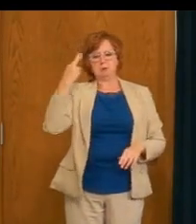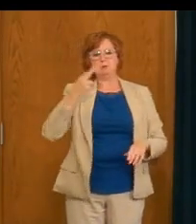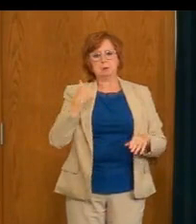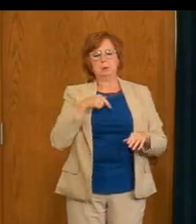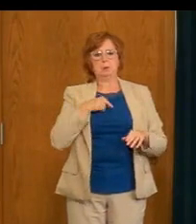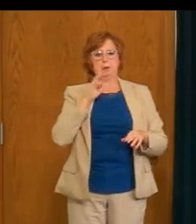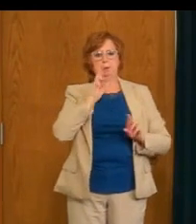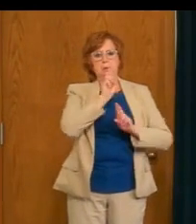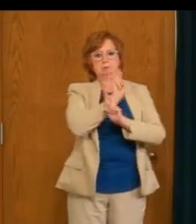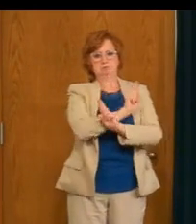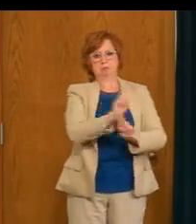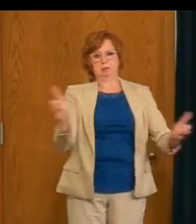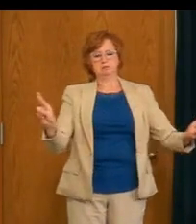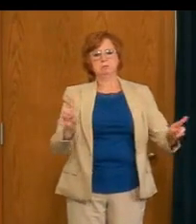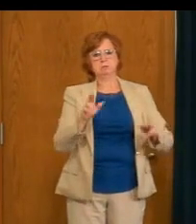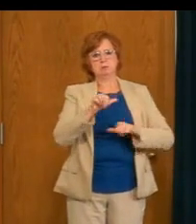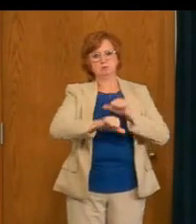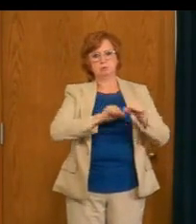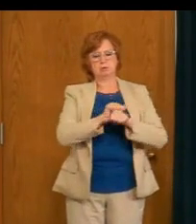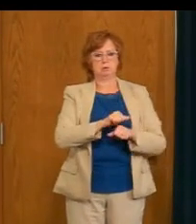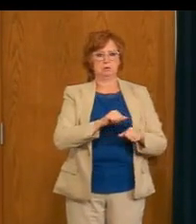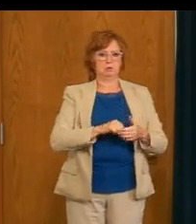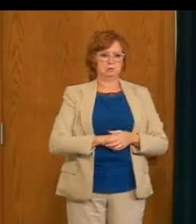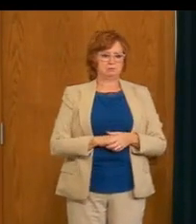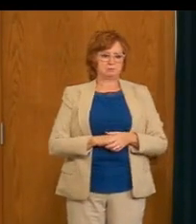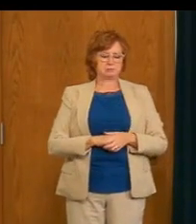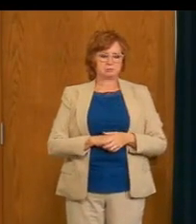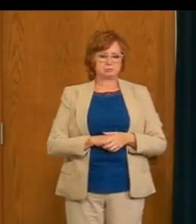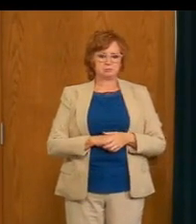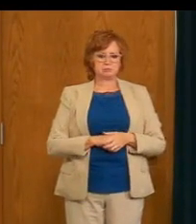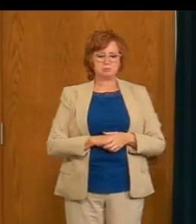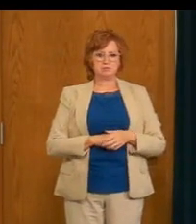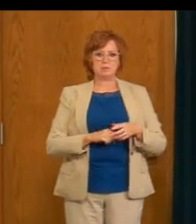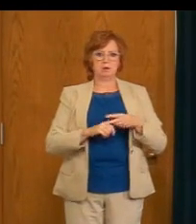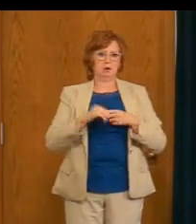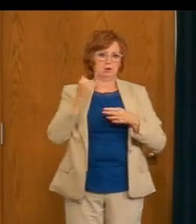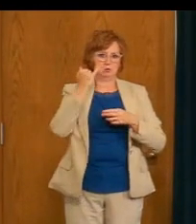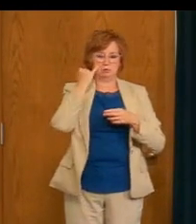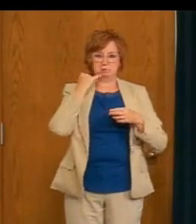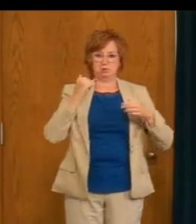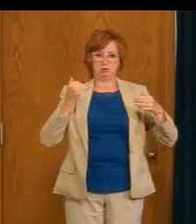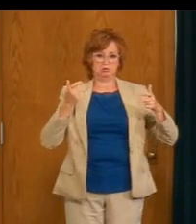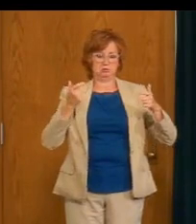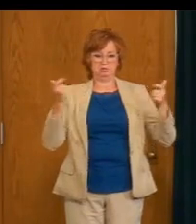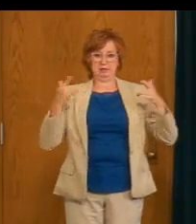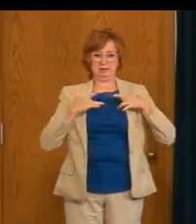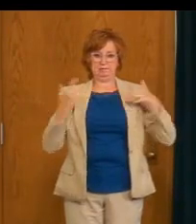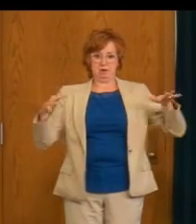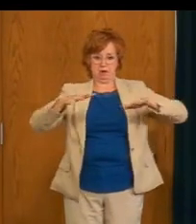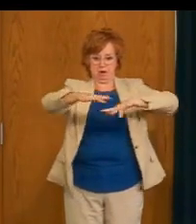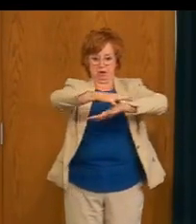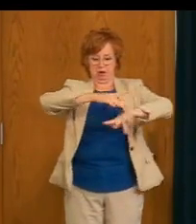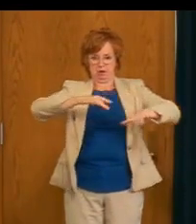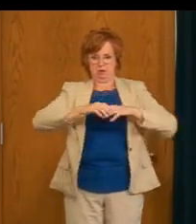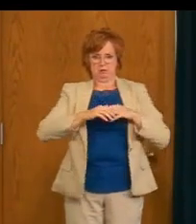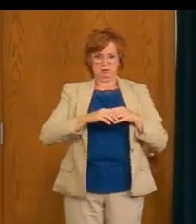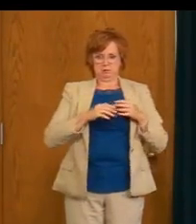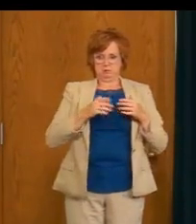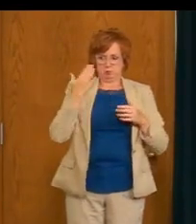family events or other activities. Again, in crowded, congested settings where you don't know who you're with,